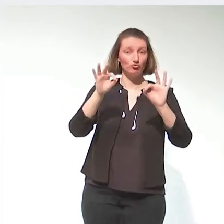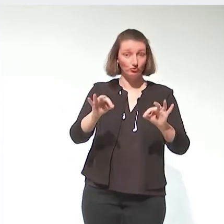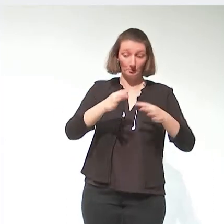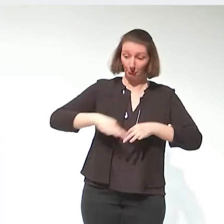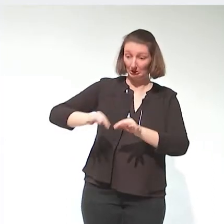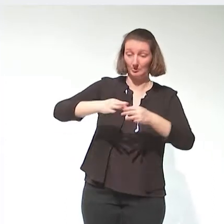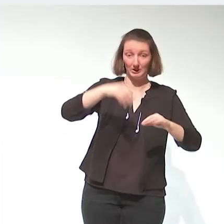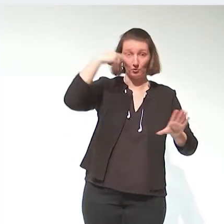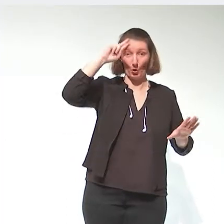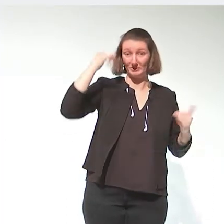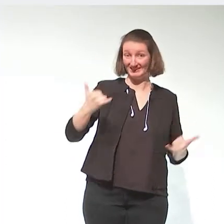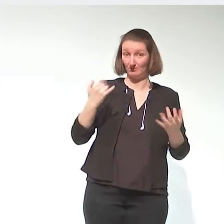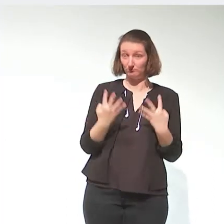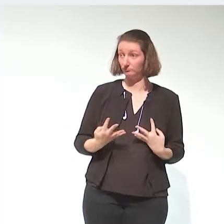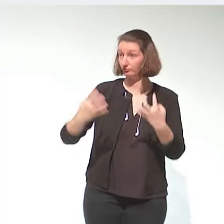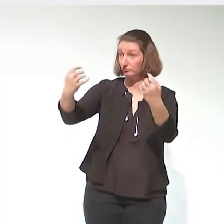in societies.